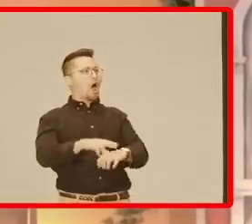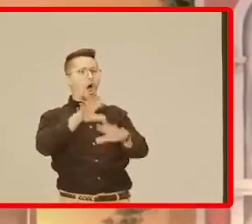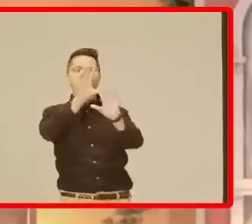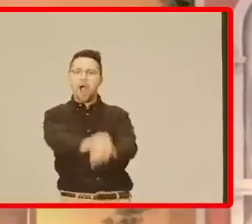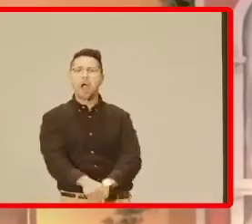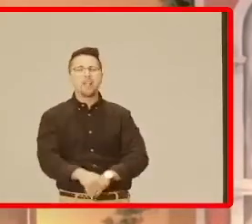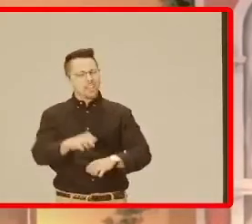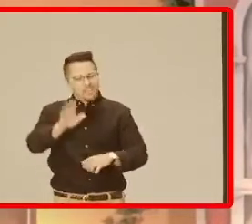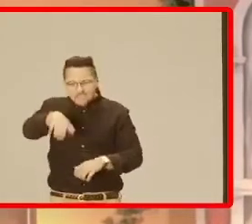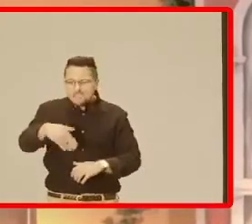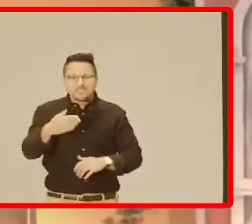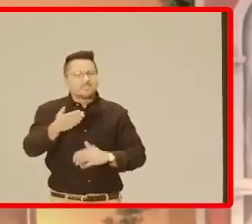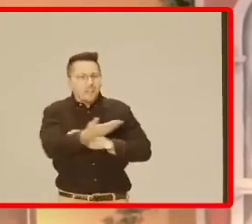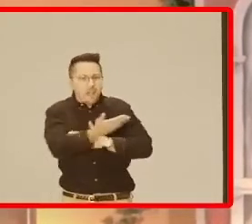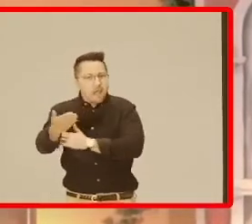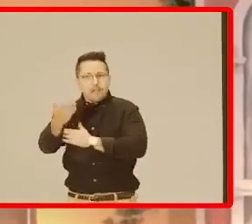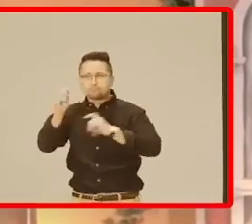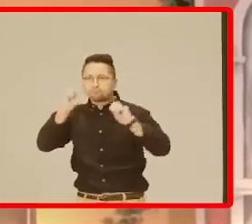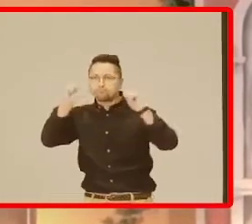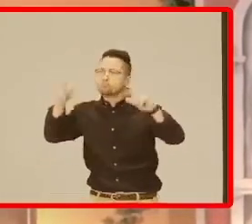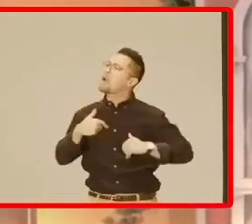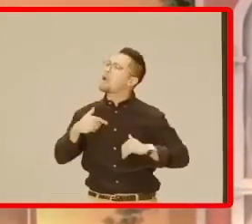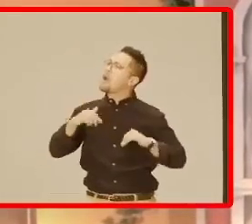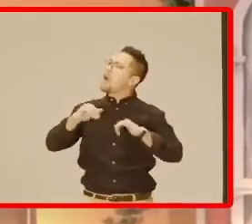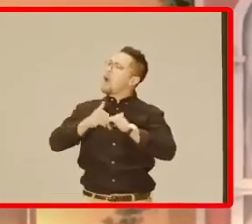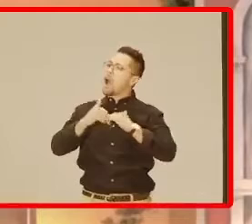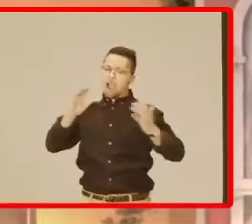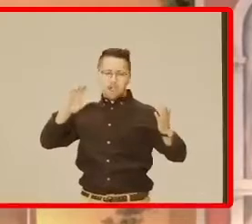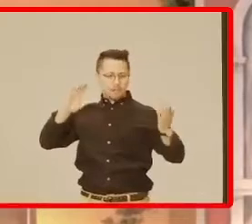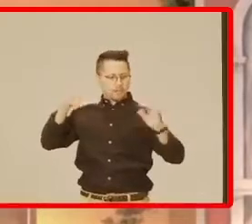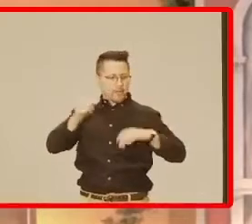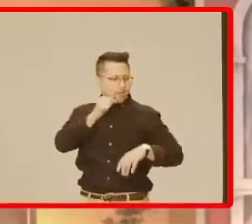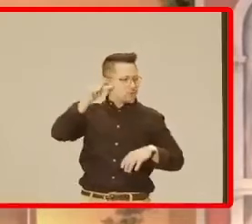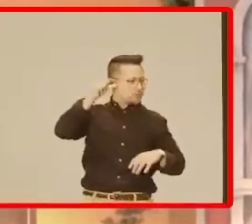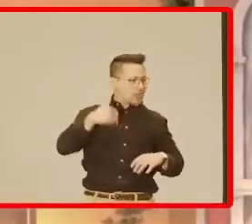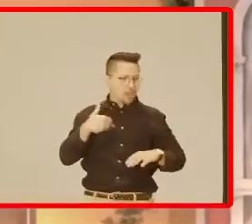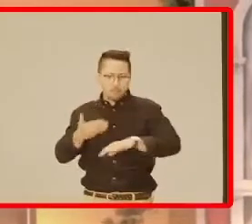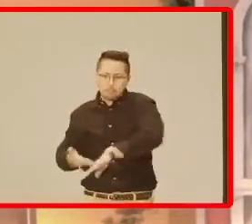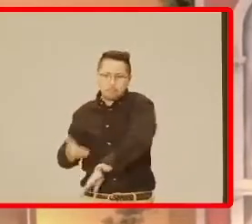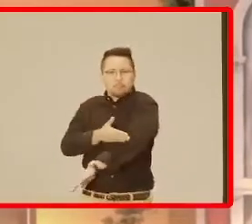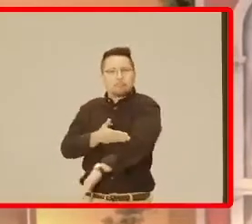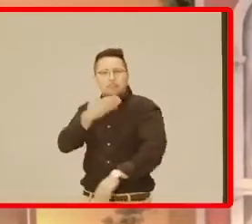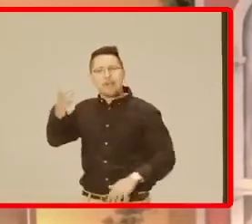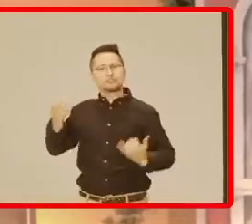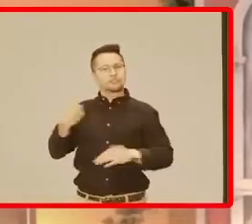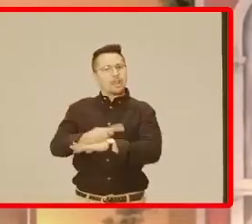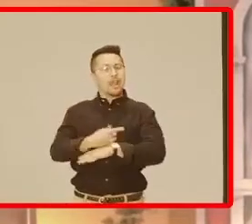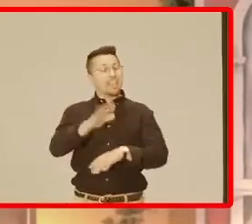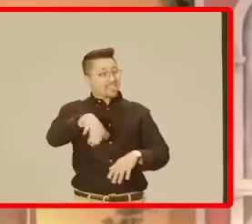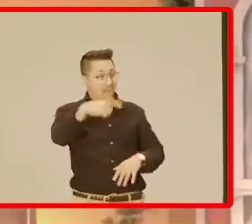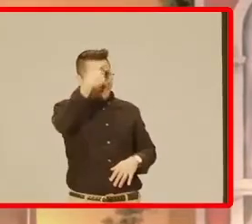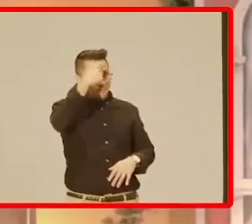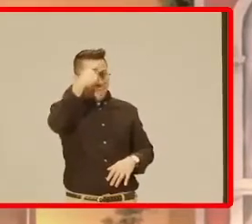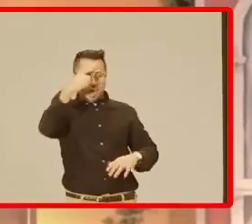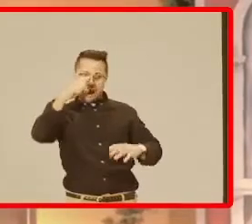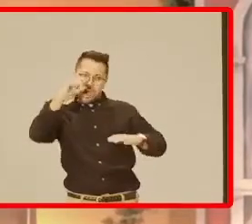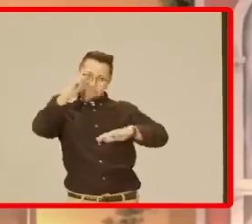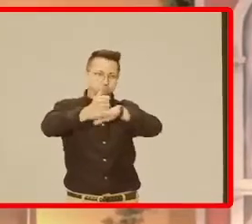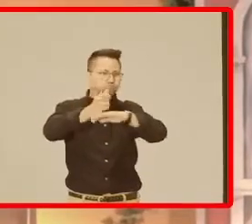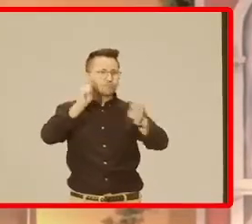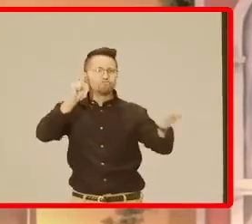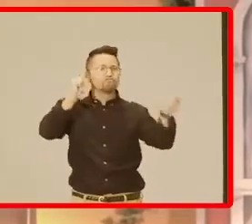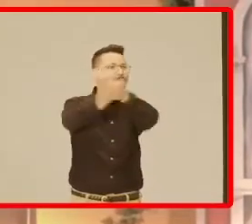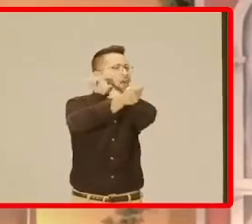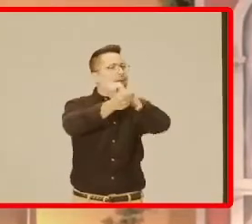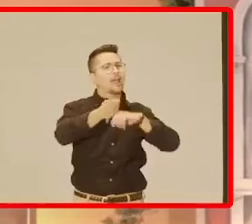asking yourself, how can I be better today than I was yesterday? Your mindset changes. It becomes something that really